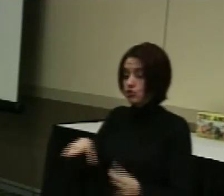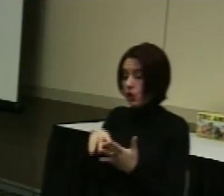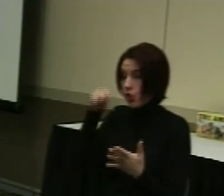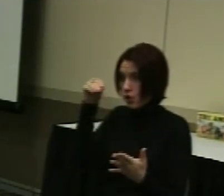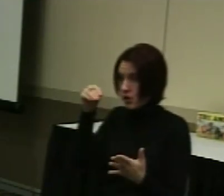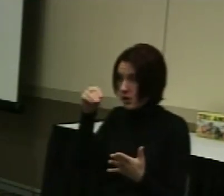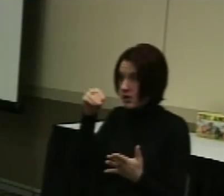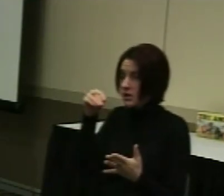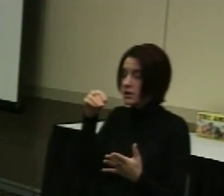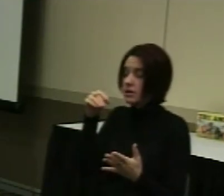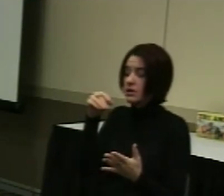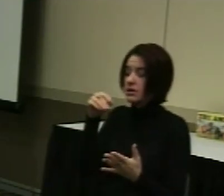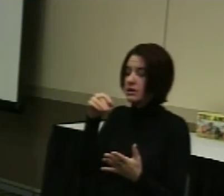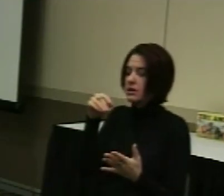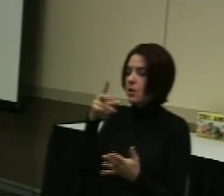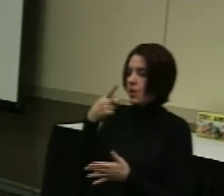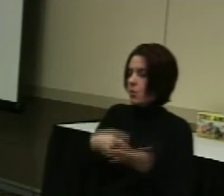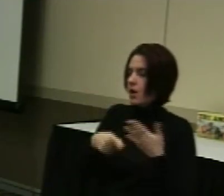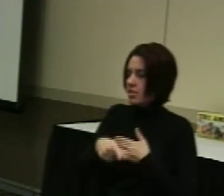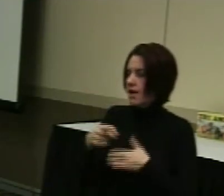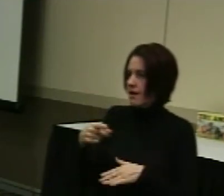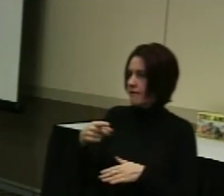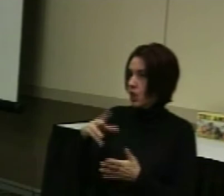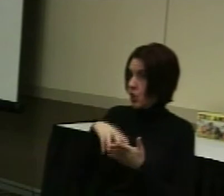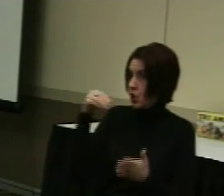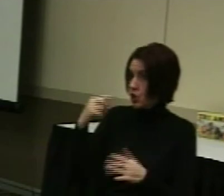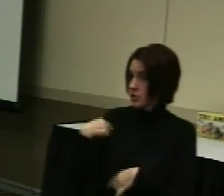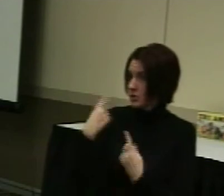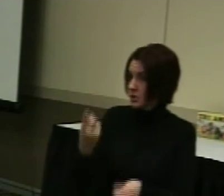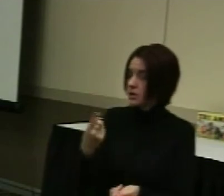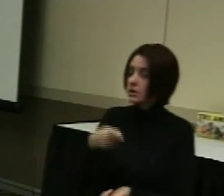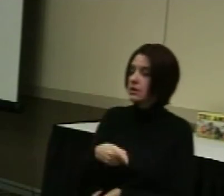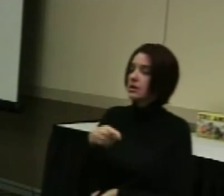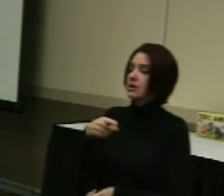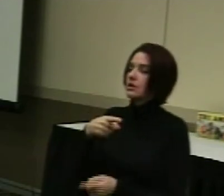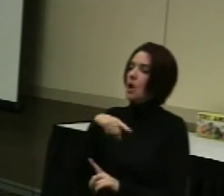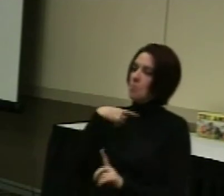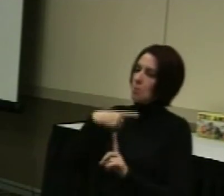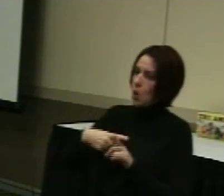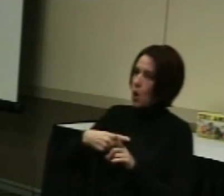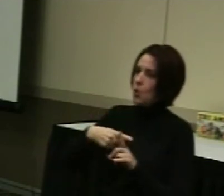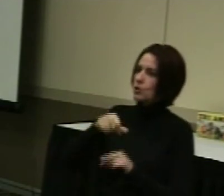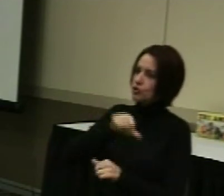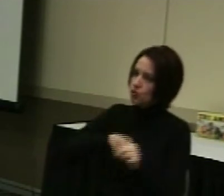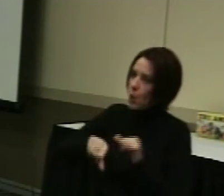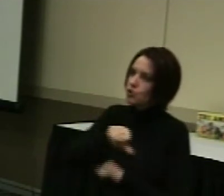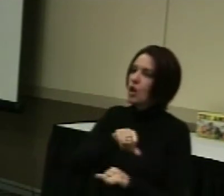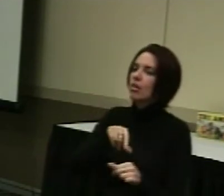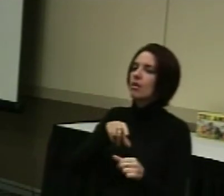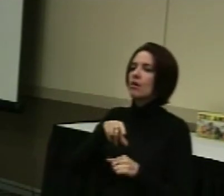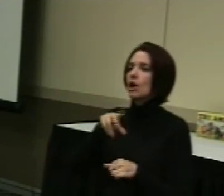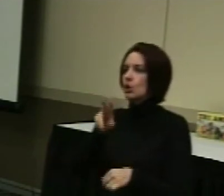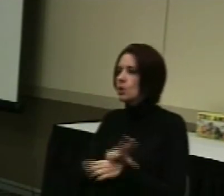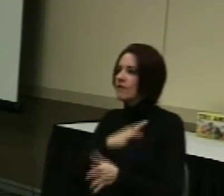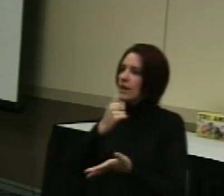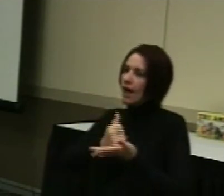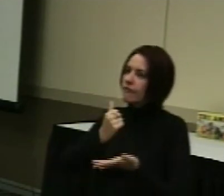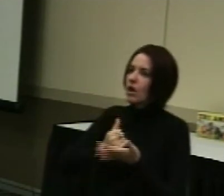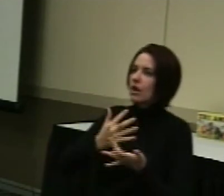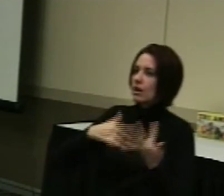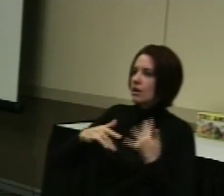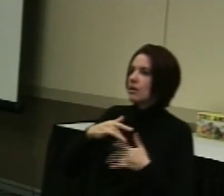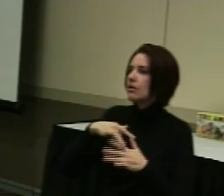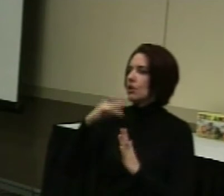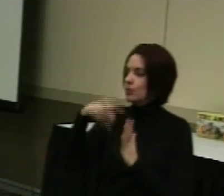of things that they have learned. They're either pro-social and they're they're useful and helpful, as in